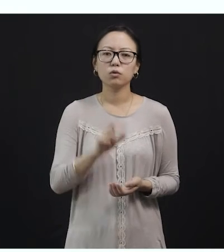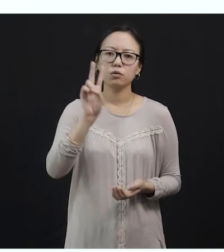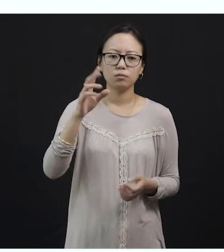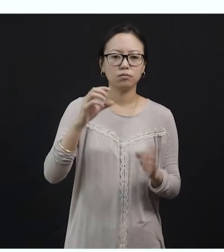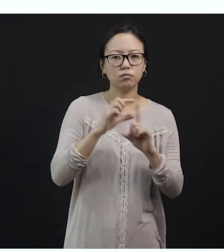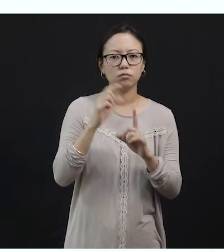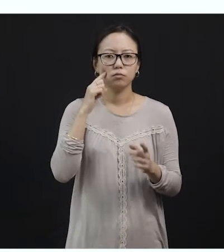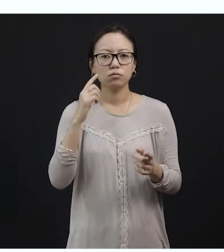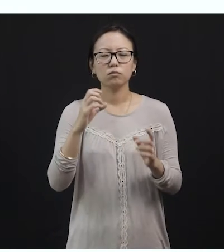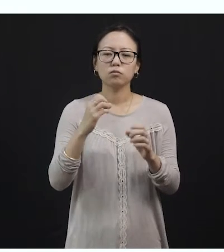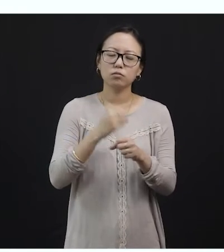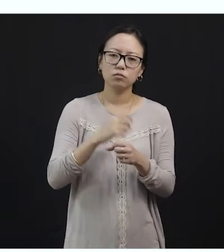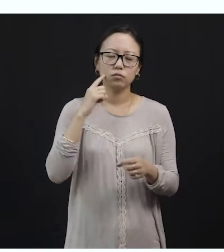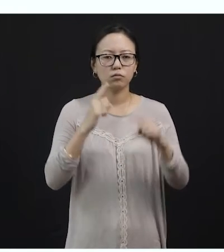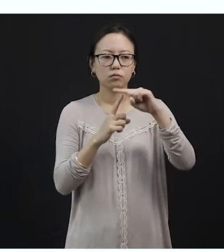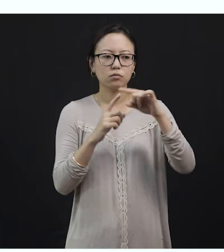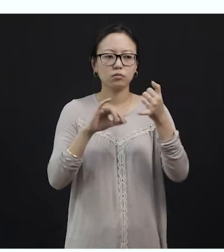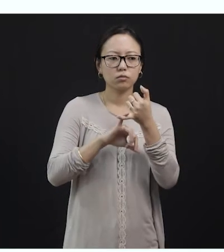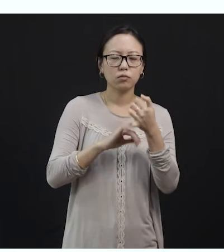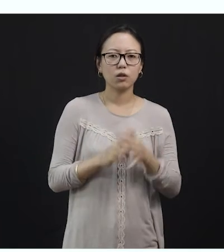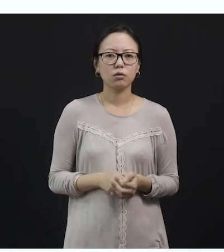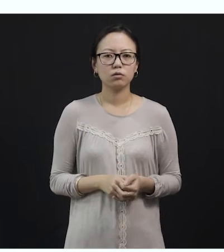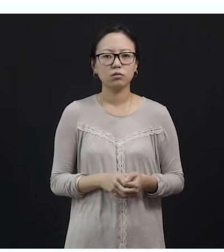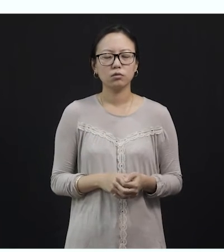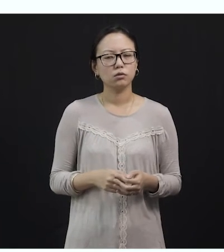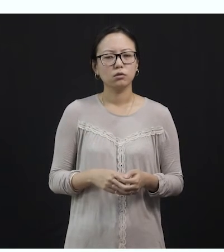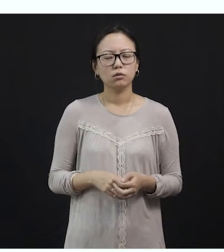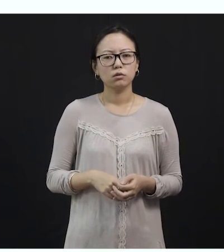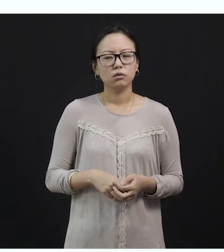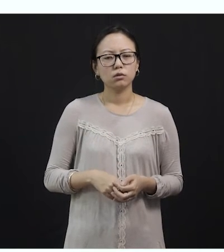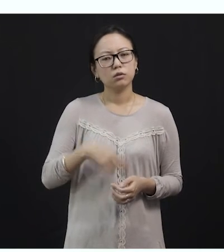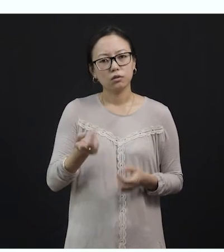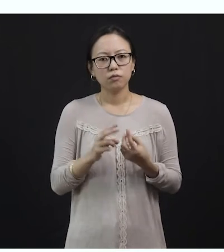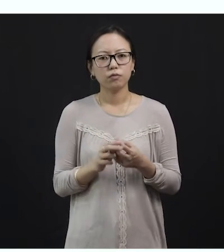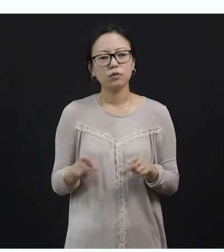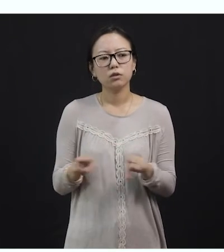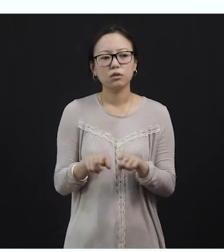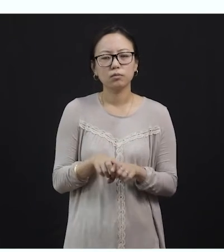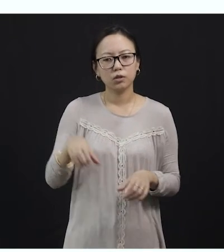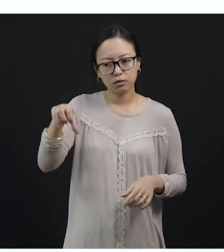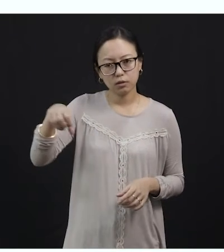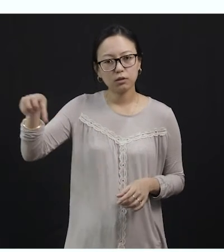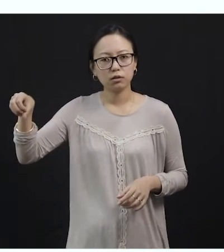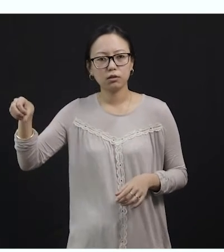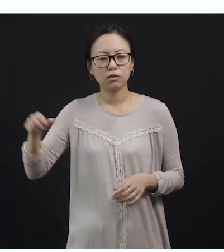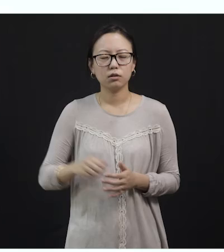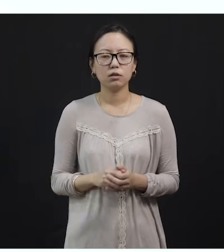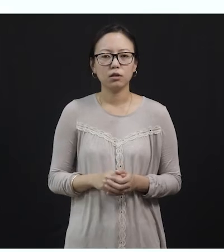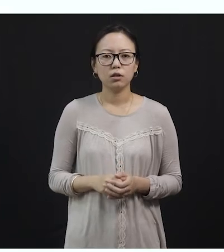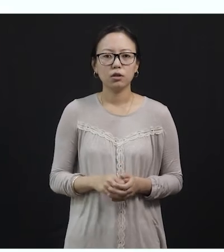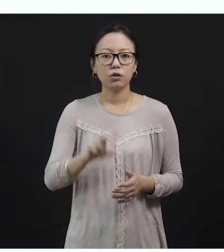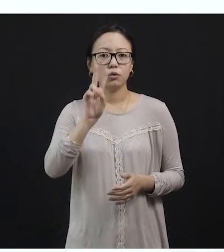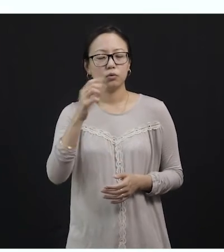9 is one numeral. Again, 9 is another numeral. So you have two numerals here. So these are called